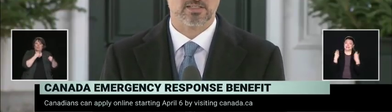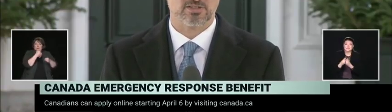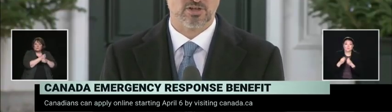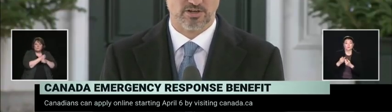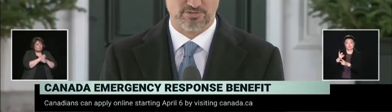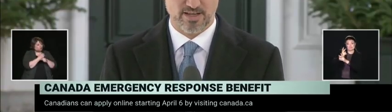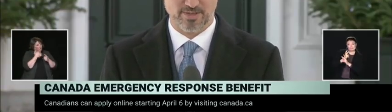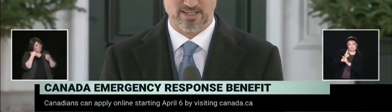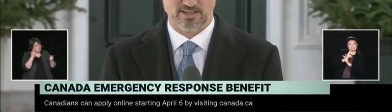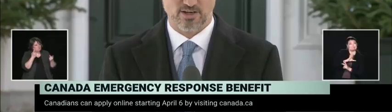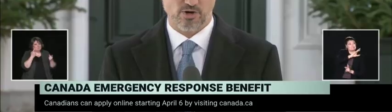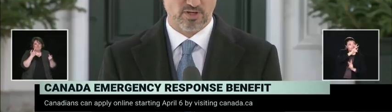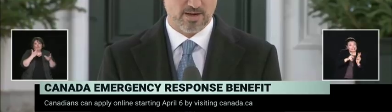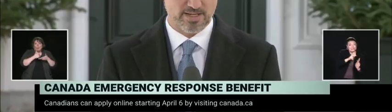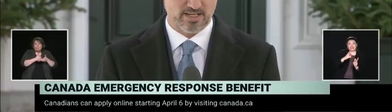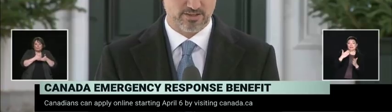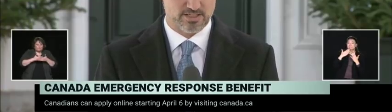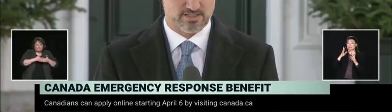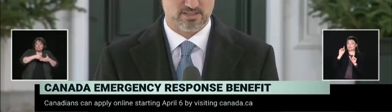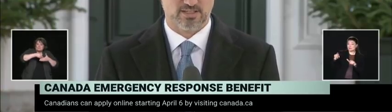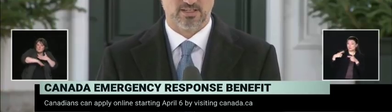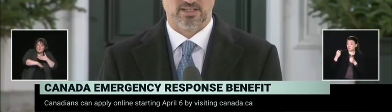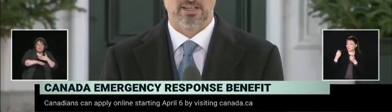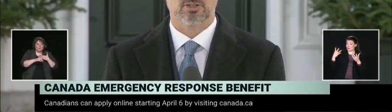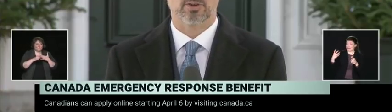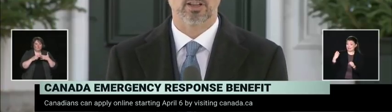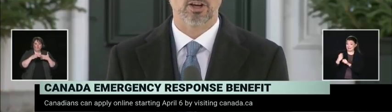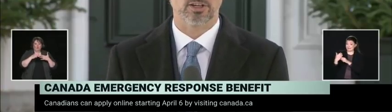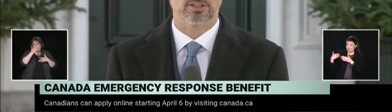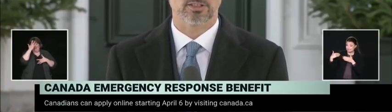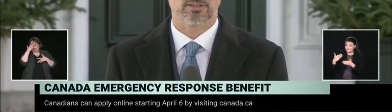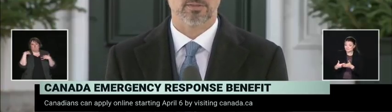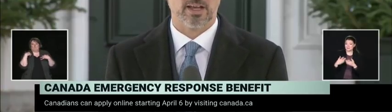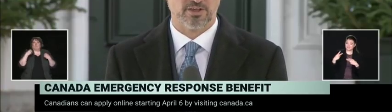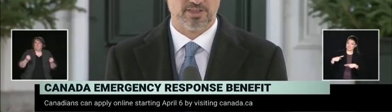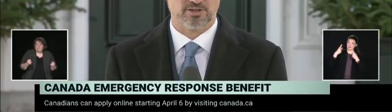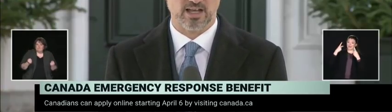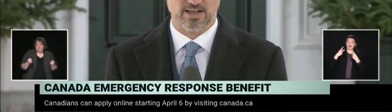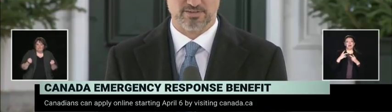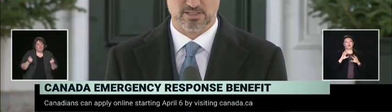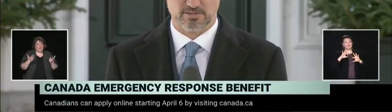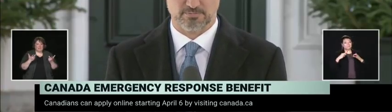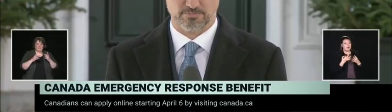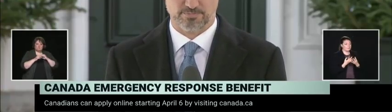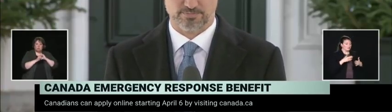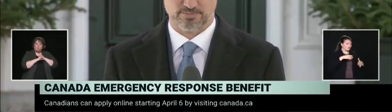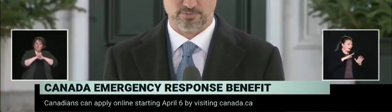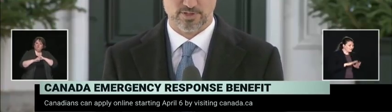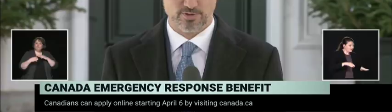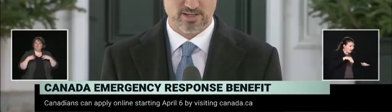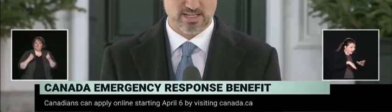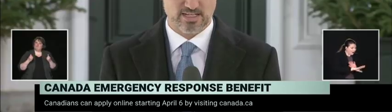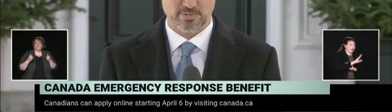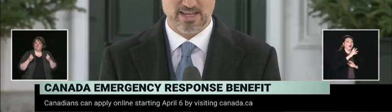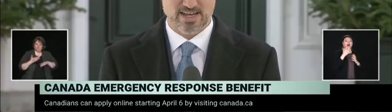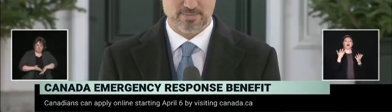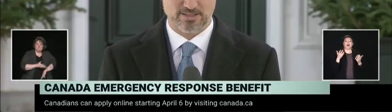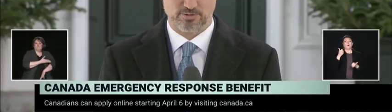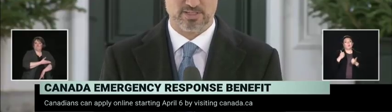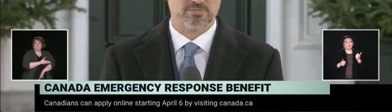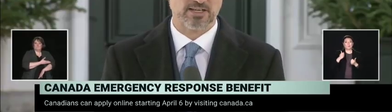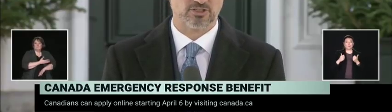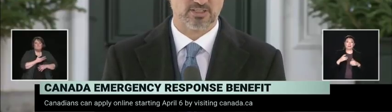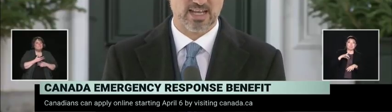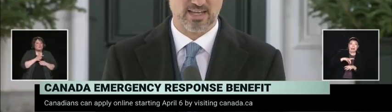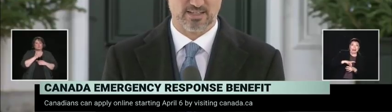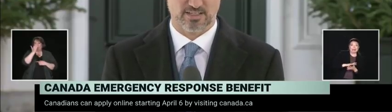of us start a family, overcome an illness, and enjoy longer, healthier lives. We do not need a pandemic